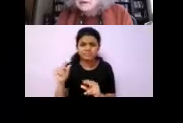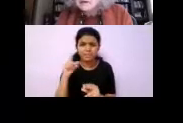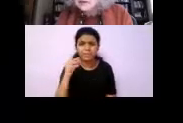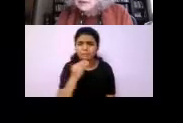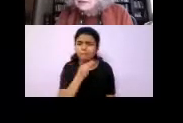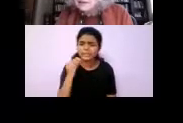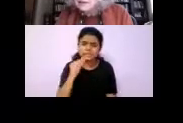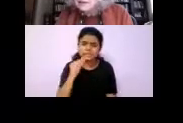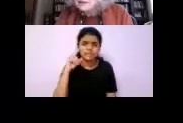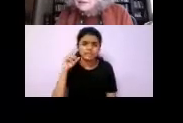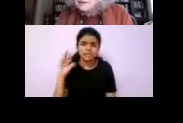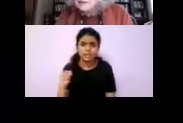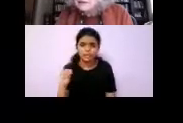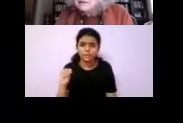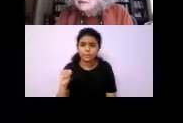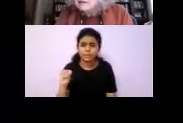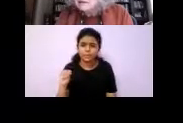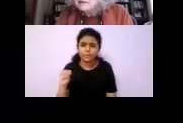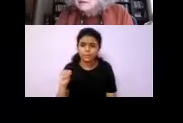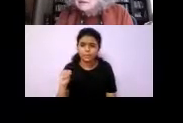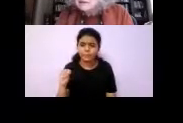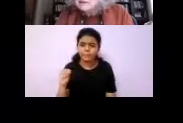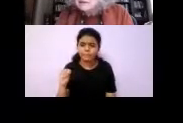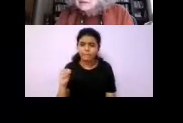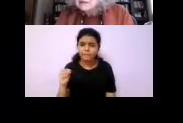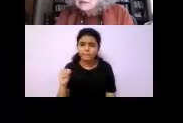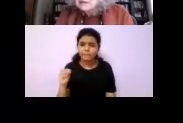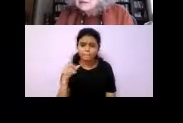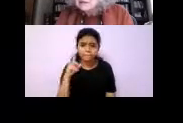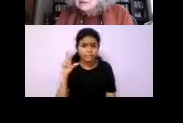anyone know what that's coming from?